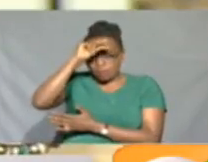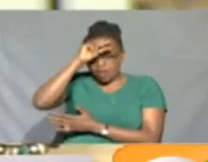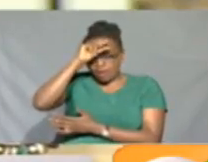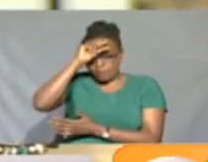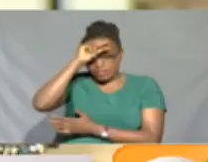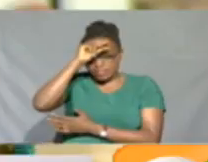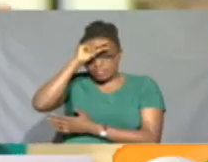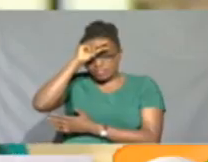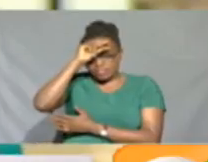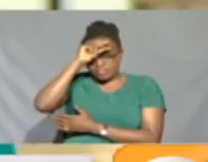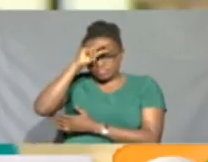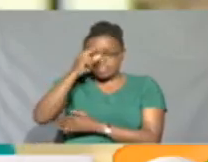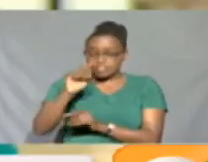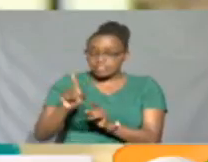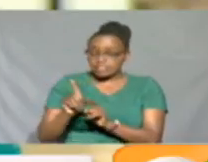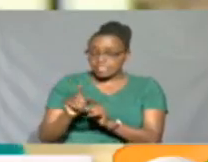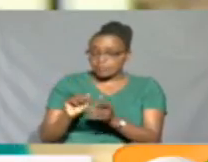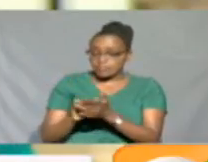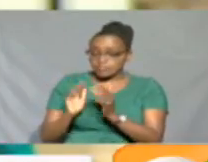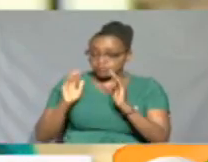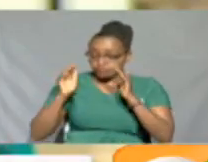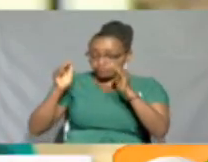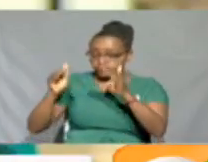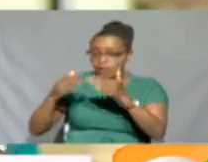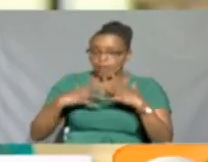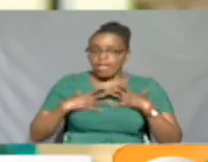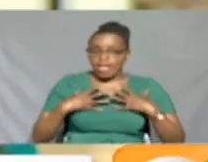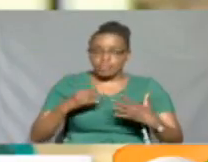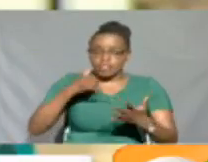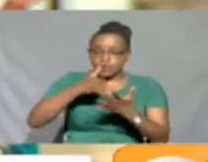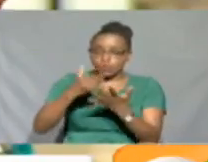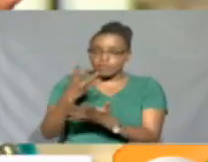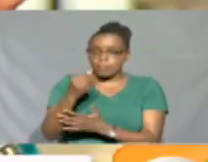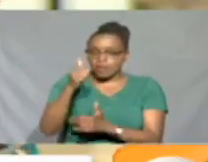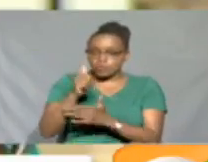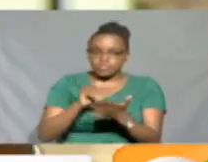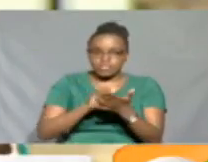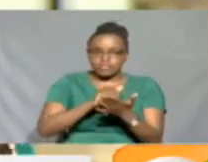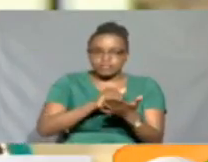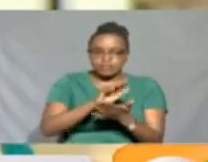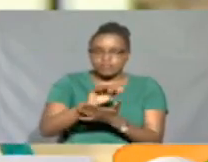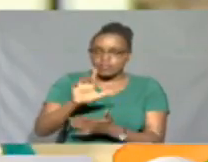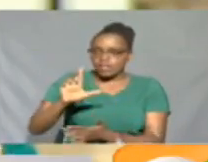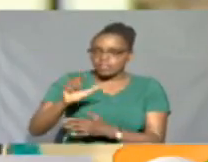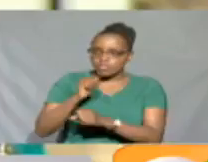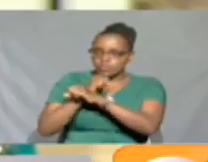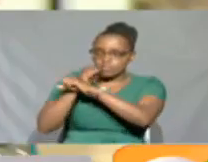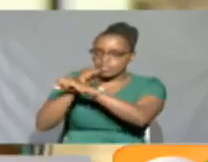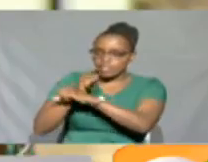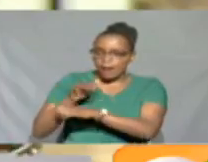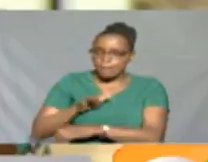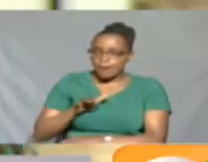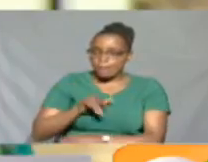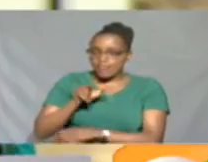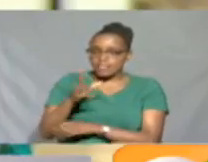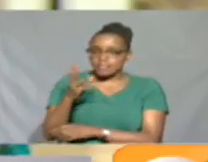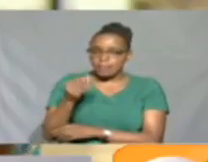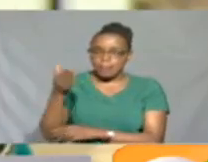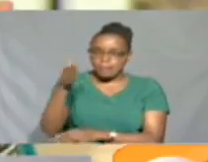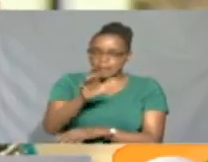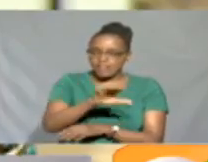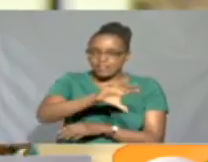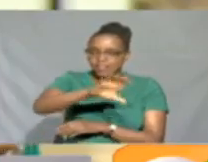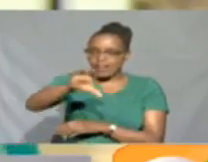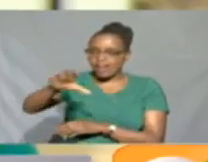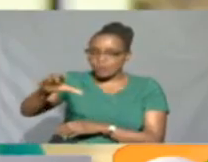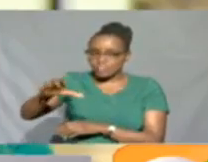actually dedicated to health, including the money that we reimburse for Linda Mama. That money, when it goes back to the